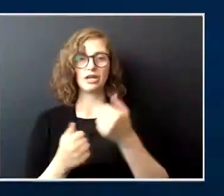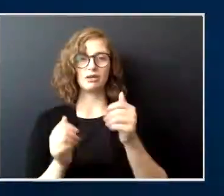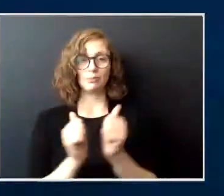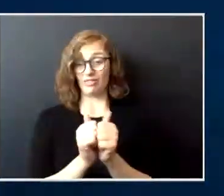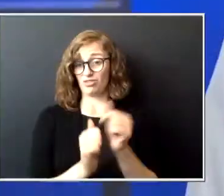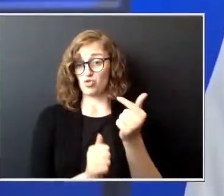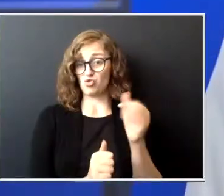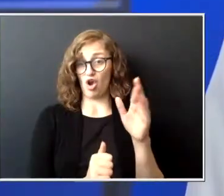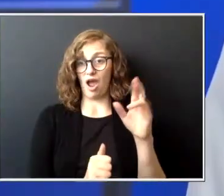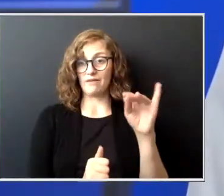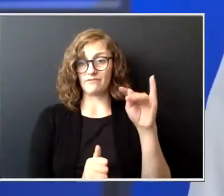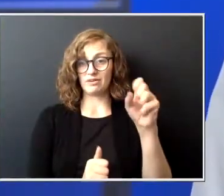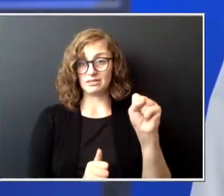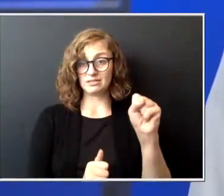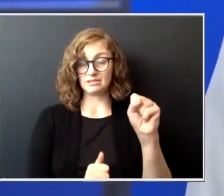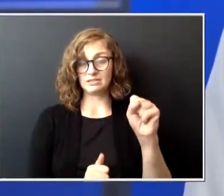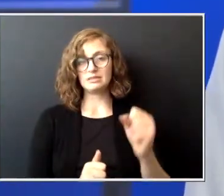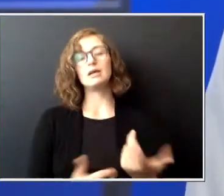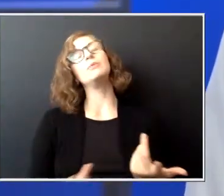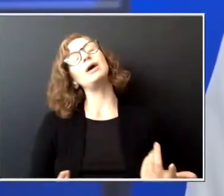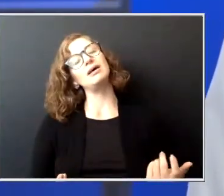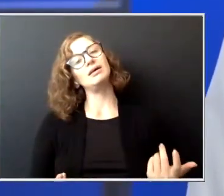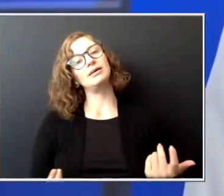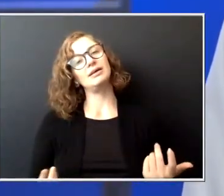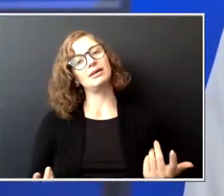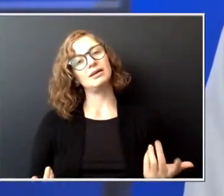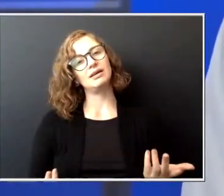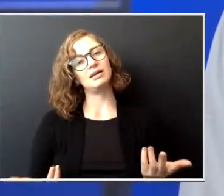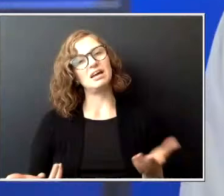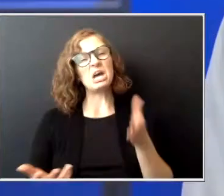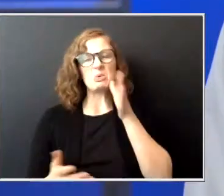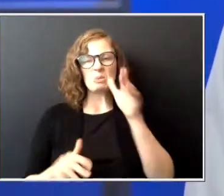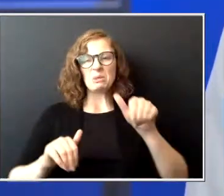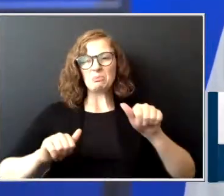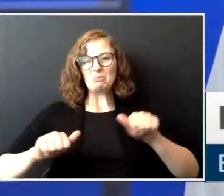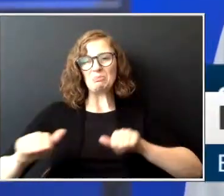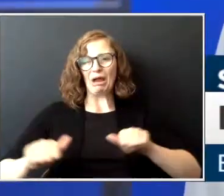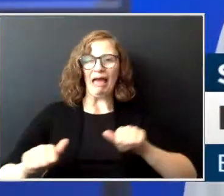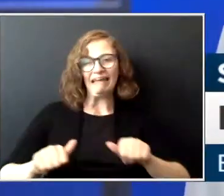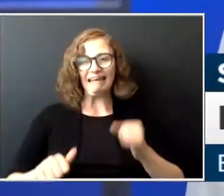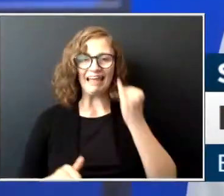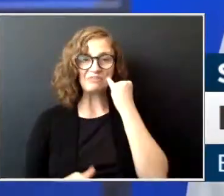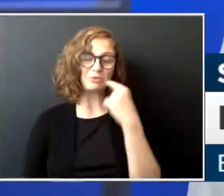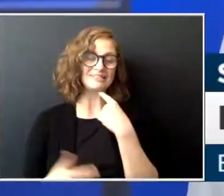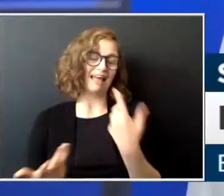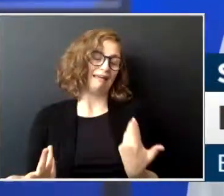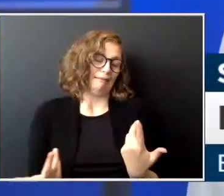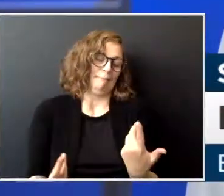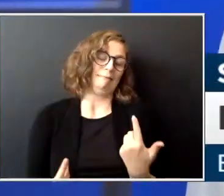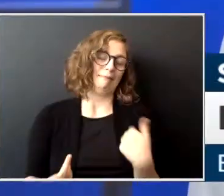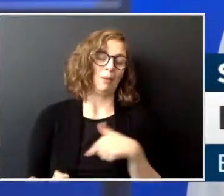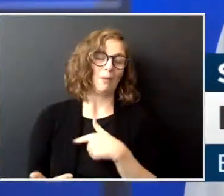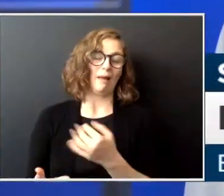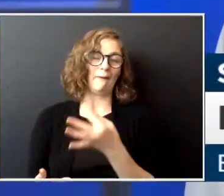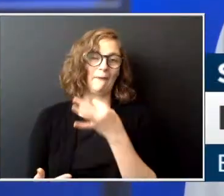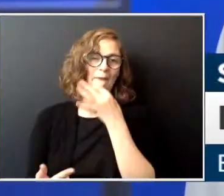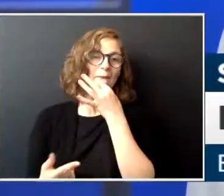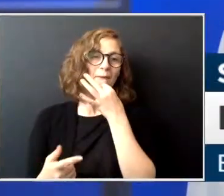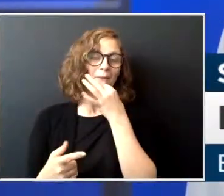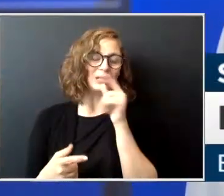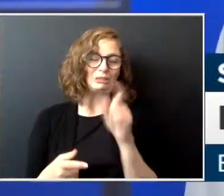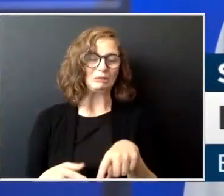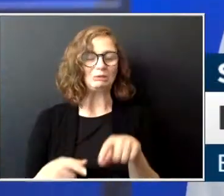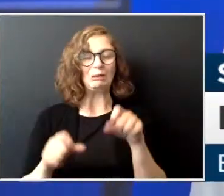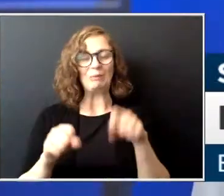Any area. So I think I'll be bragging to say that, yeah, I mean, this is what we are trained for. We should be able to take care of kind of doing